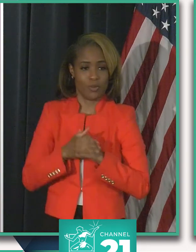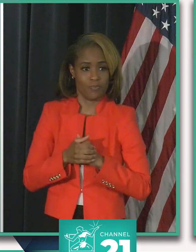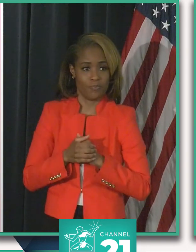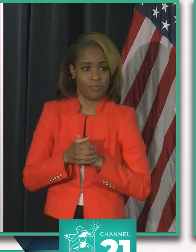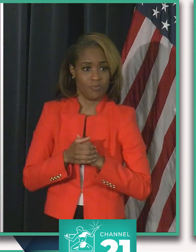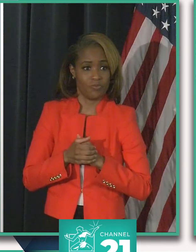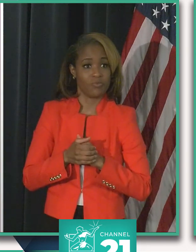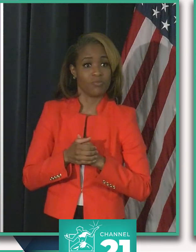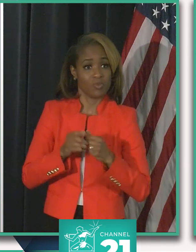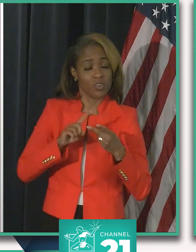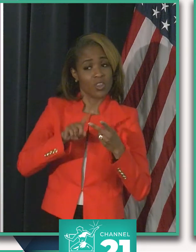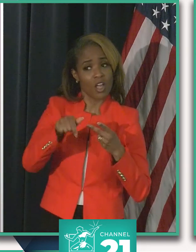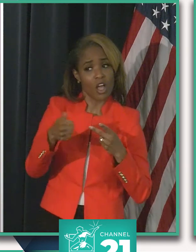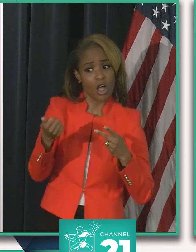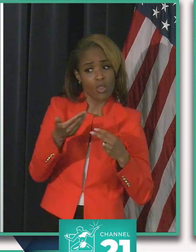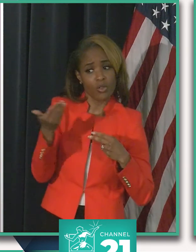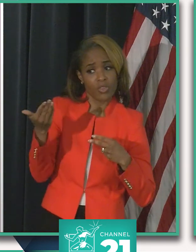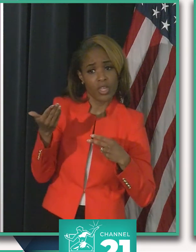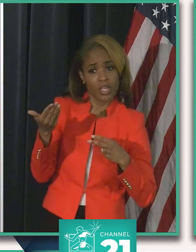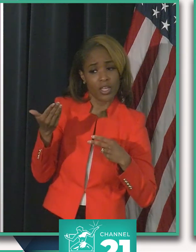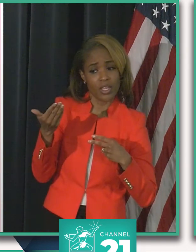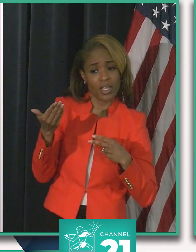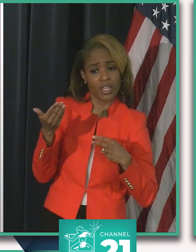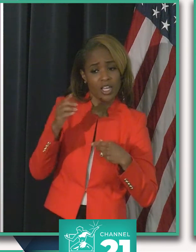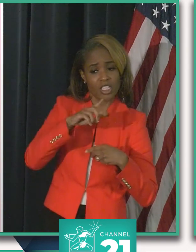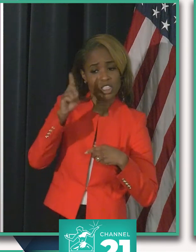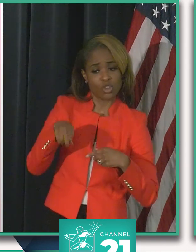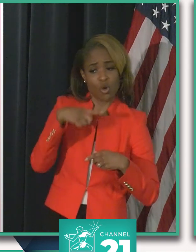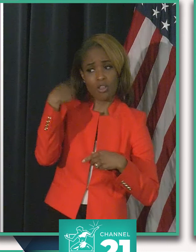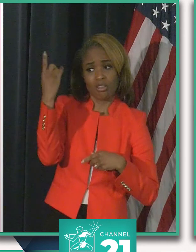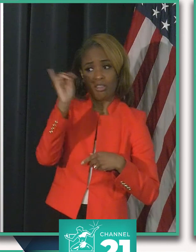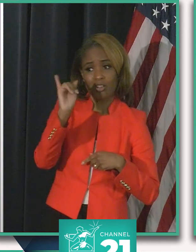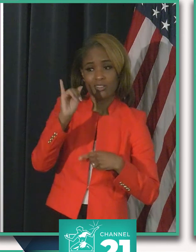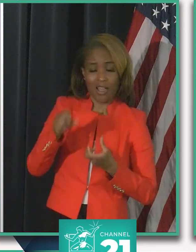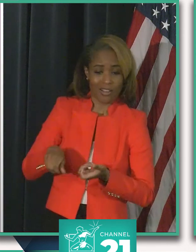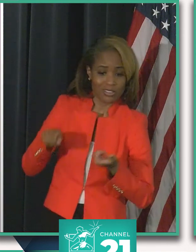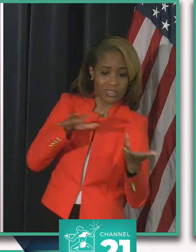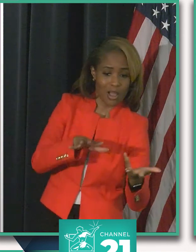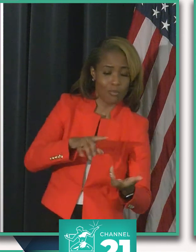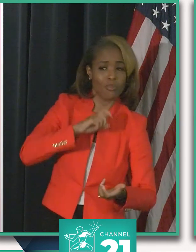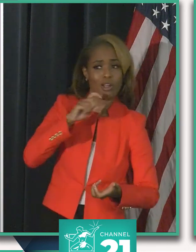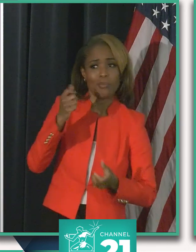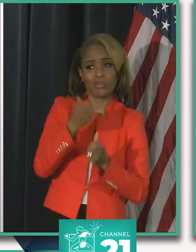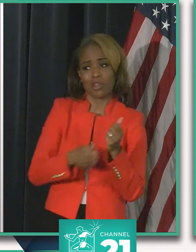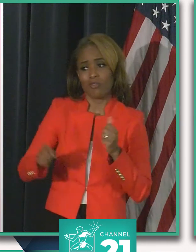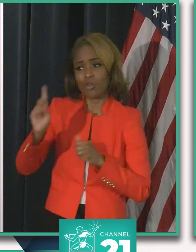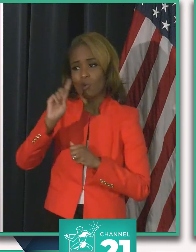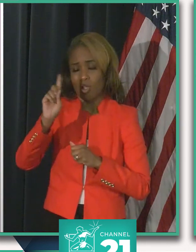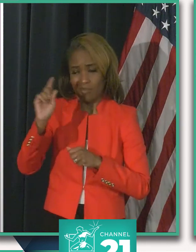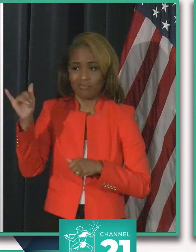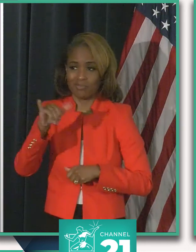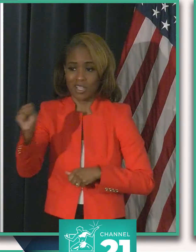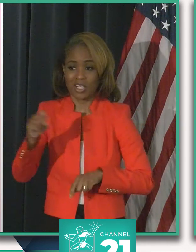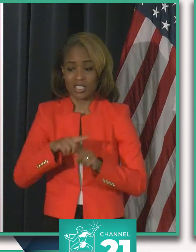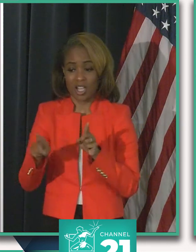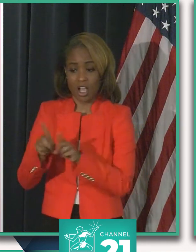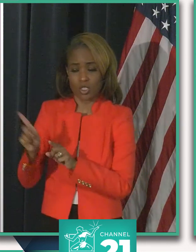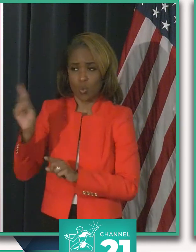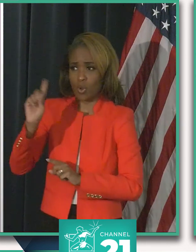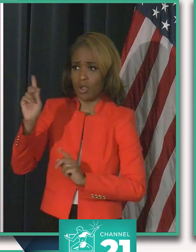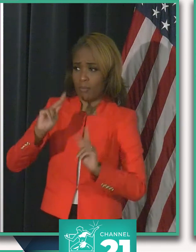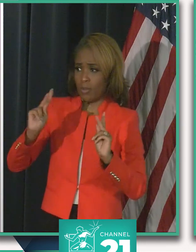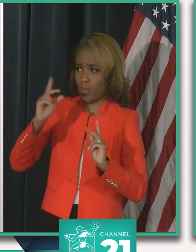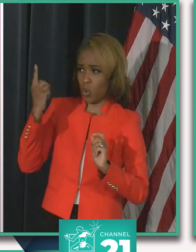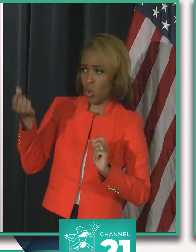thing I want to talk about is the blight. Yes, Detroit looks like a dump. There's trash everywhere. And the last thing is, where do people go for